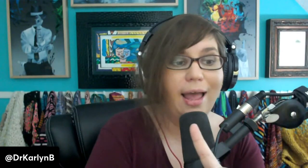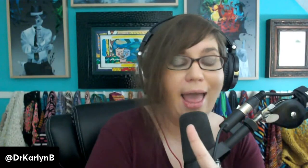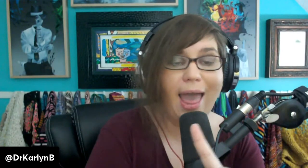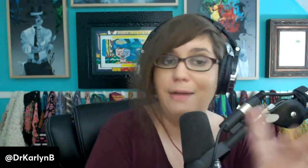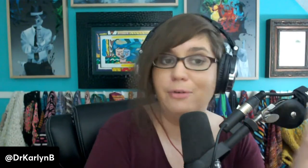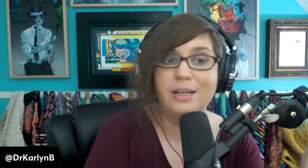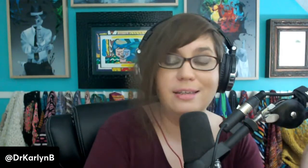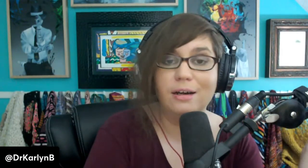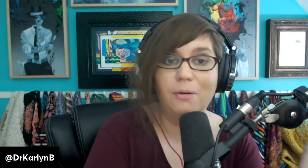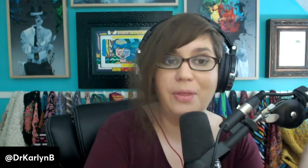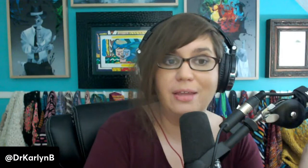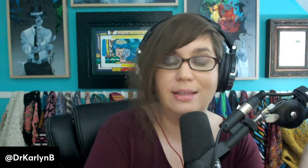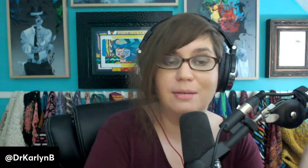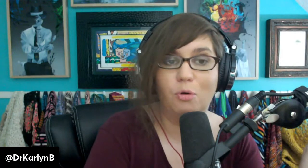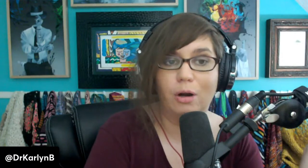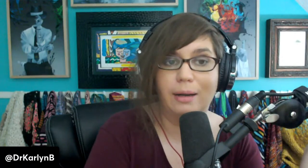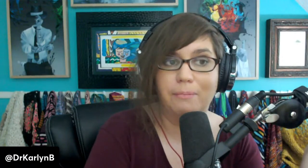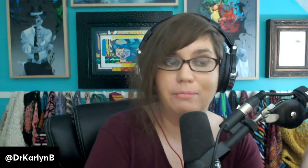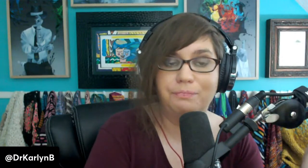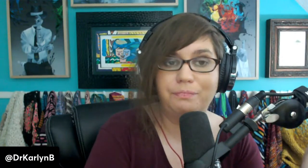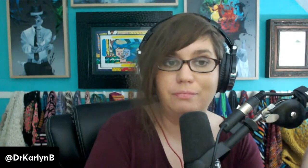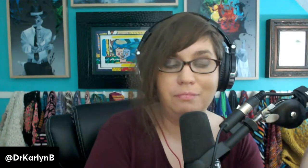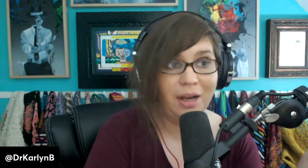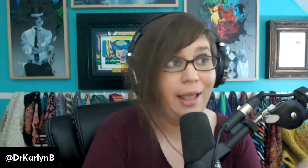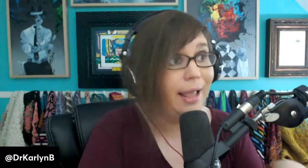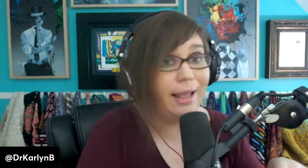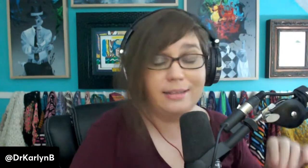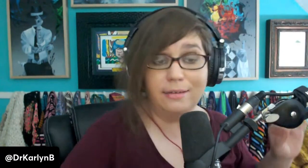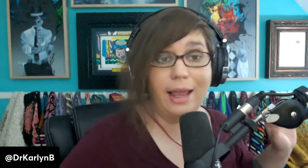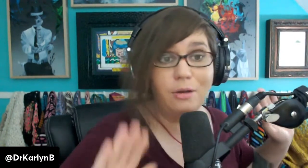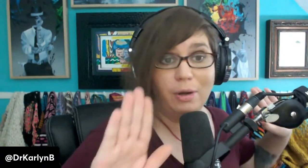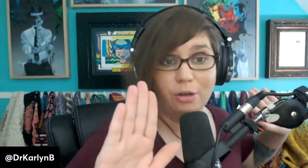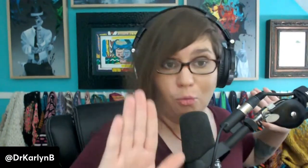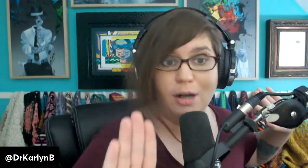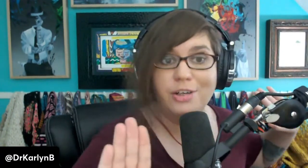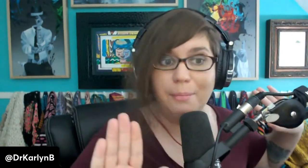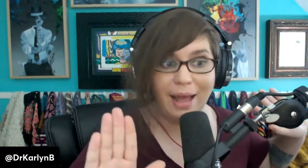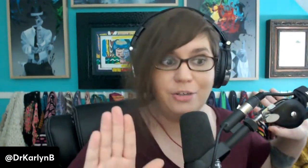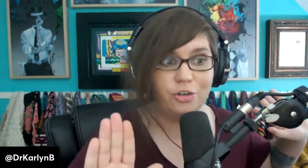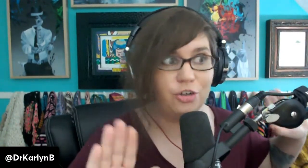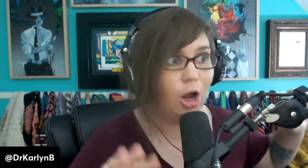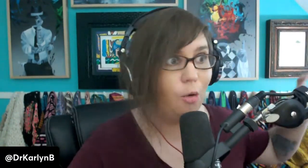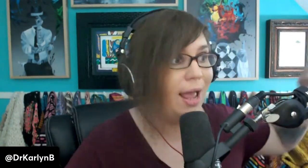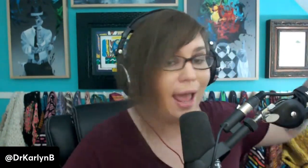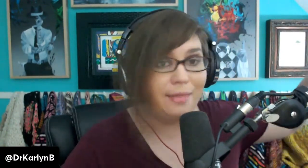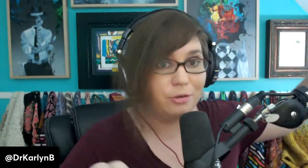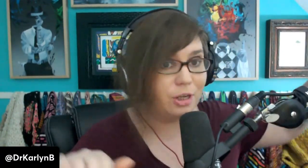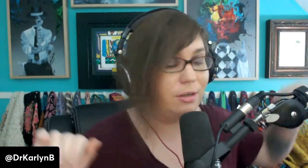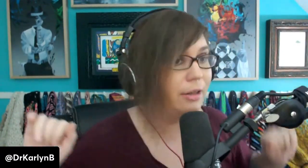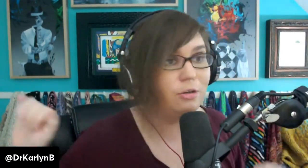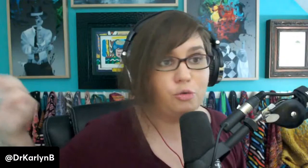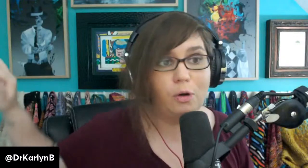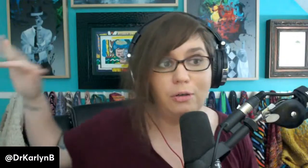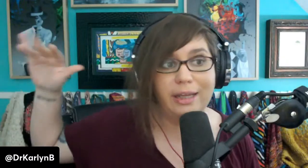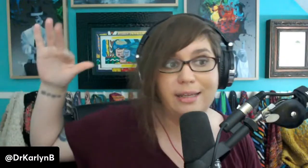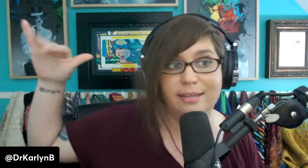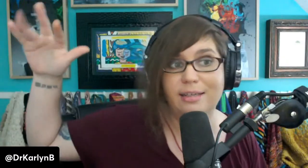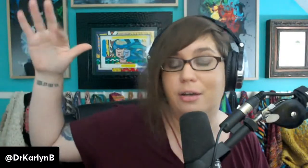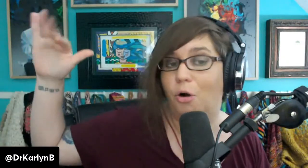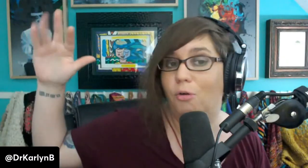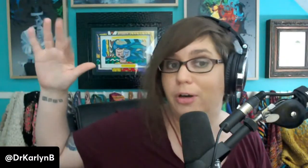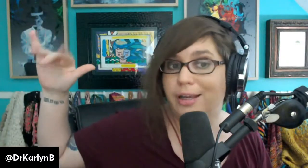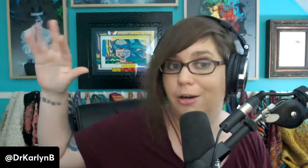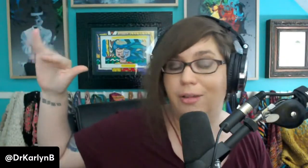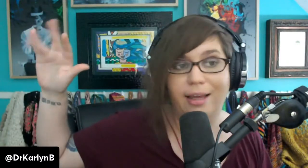from every single thing that's important. It's like when you're watching a magic show and there's a little twirly